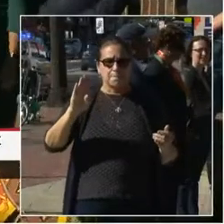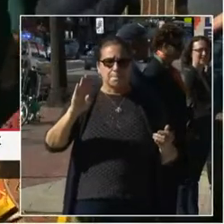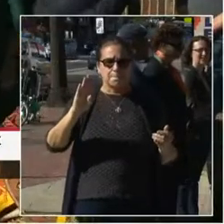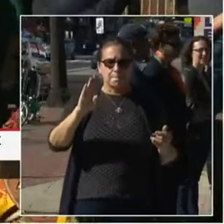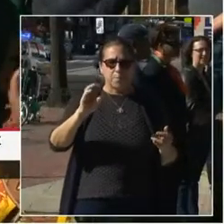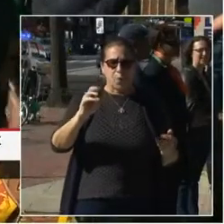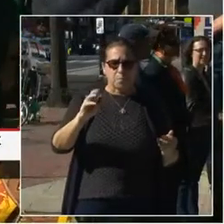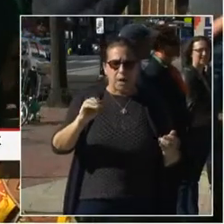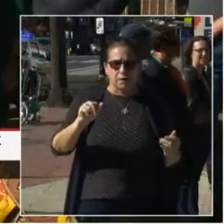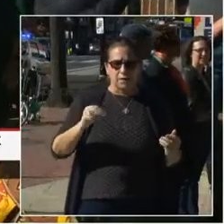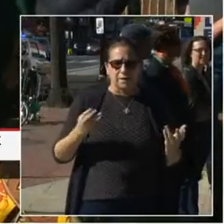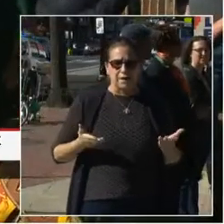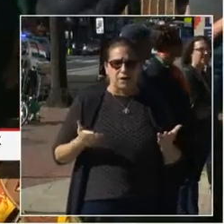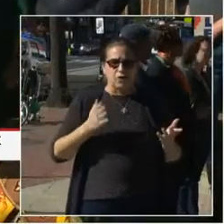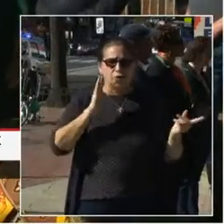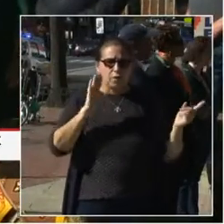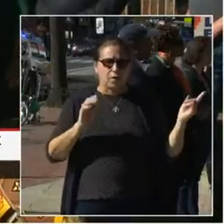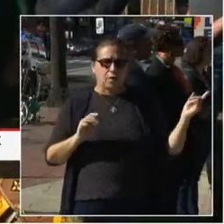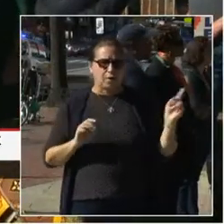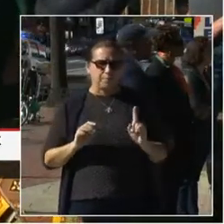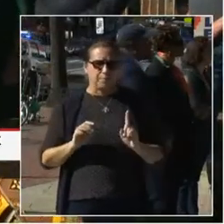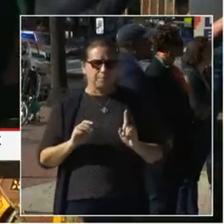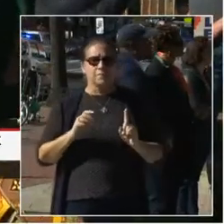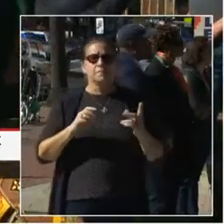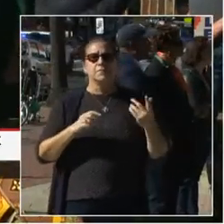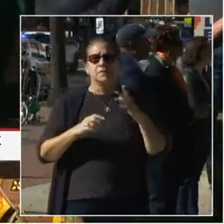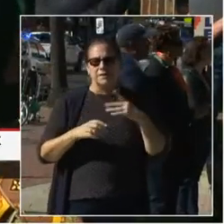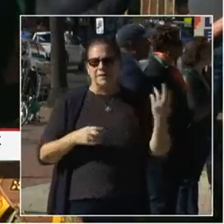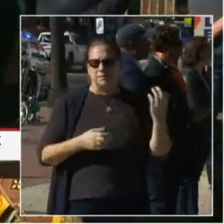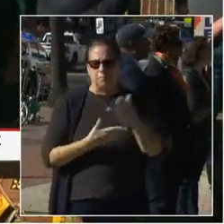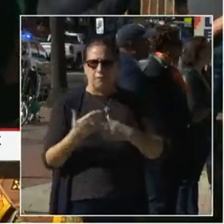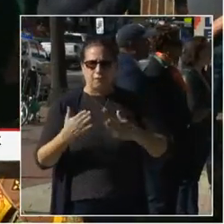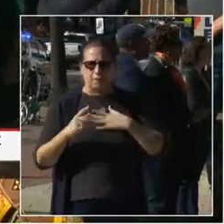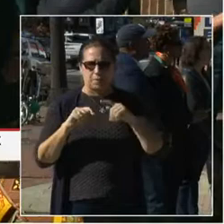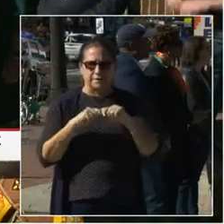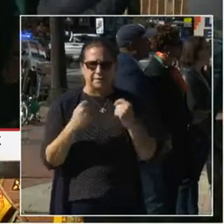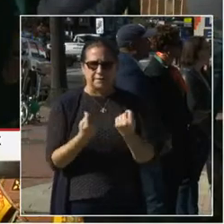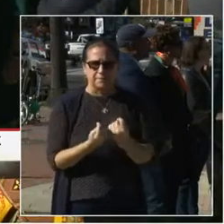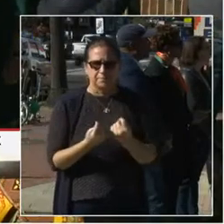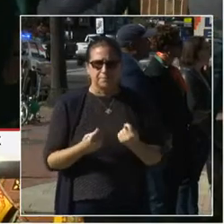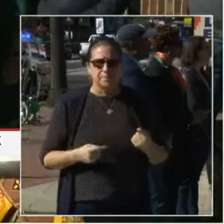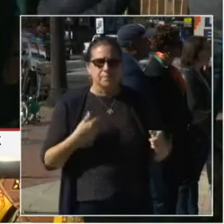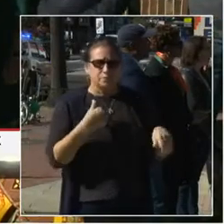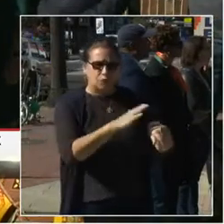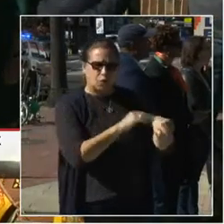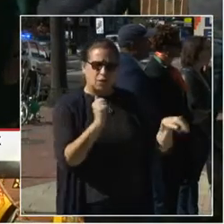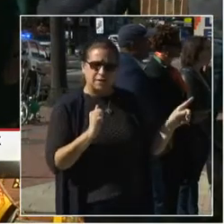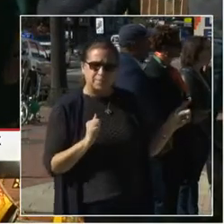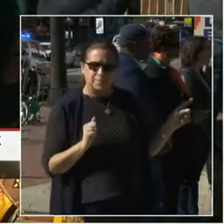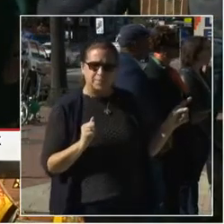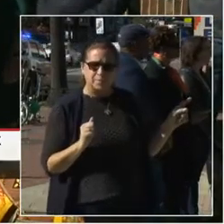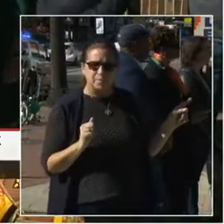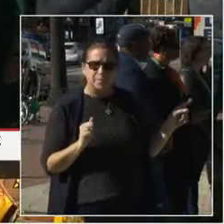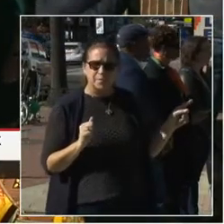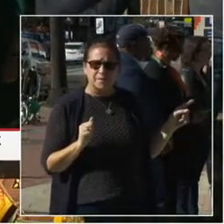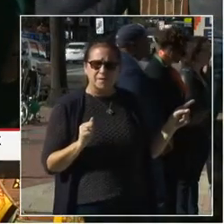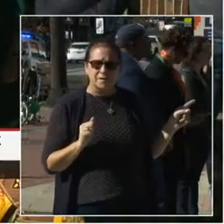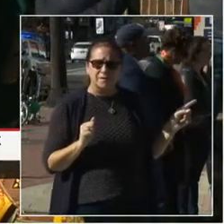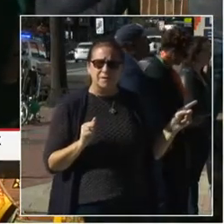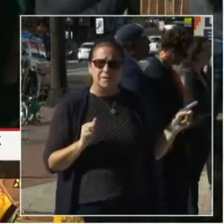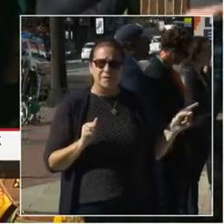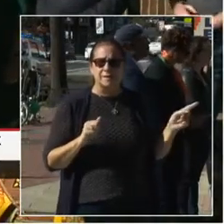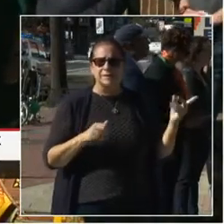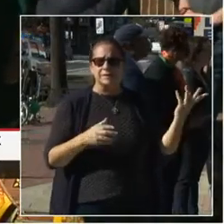time, called on when he was hired as the director of the Mayor's Office of Religious Affairs to make sure all of our